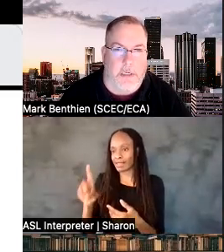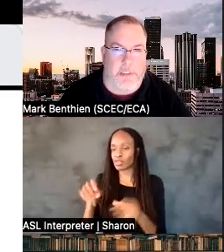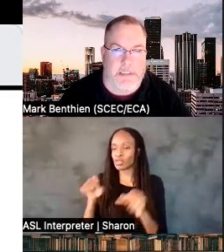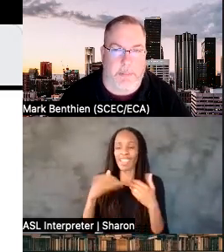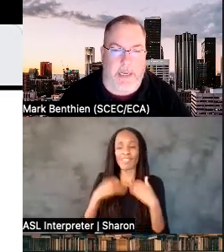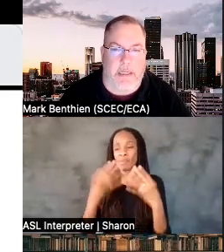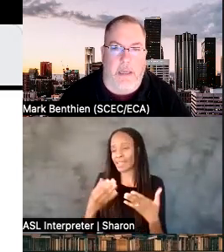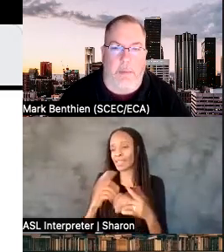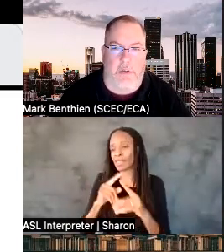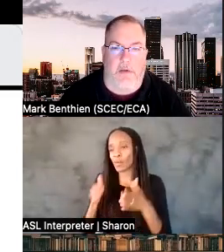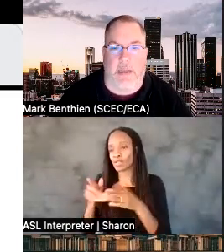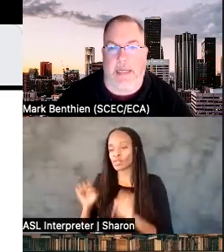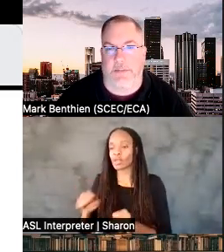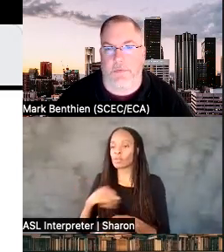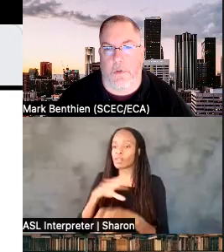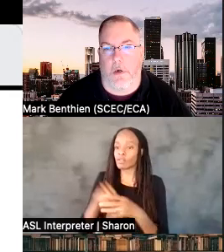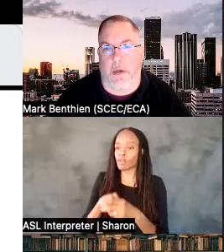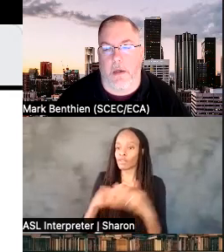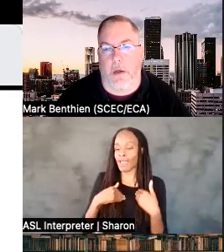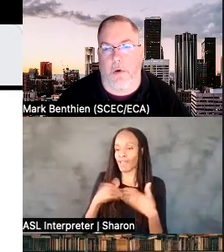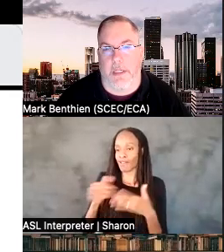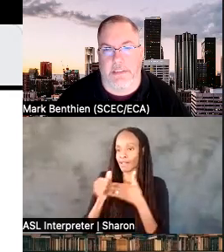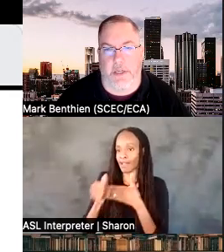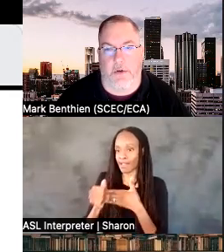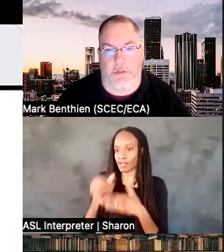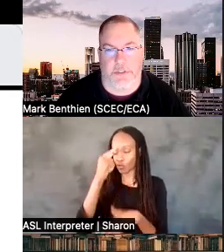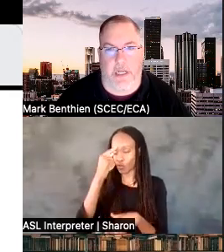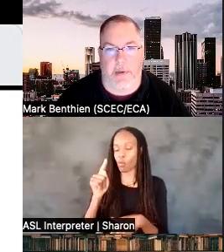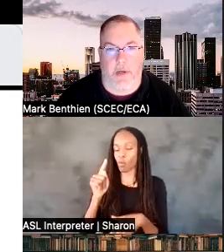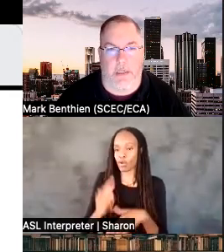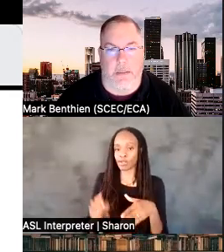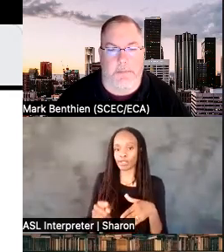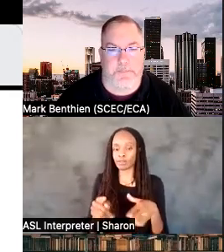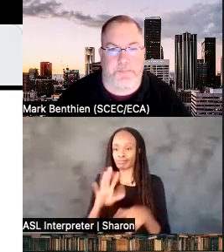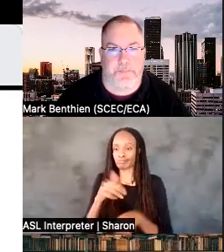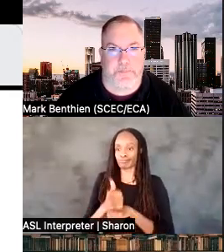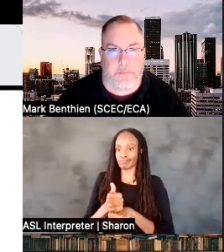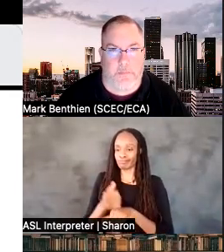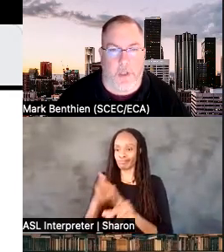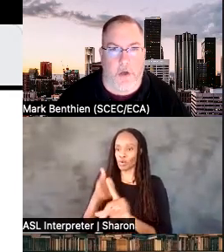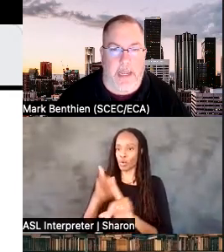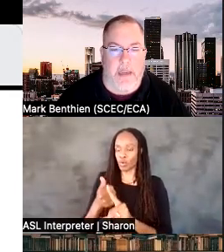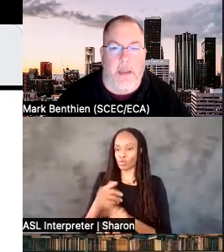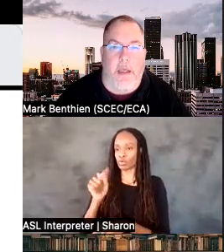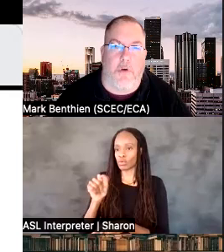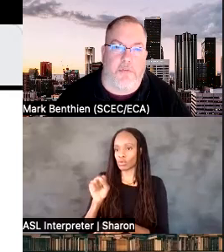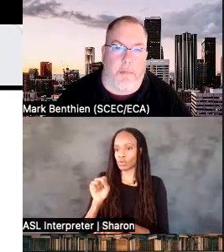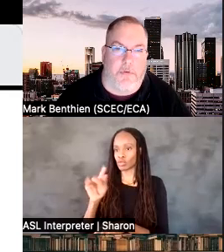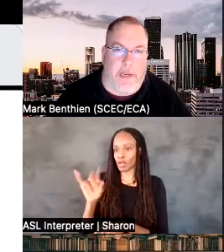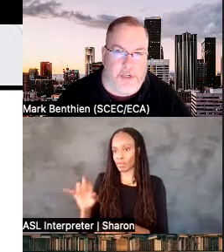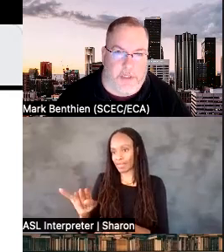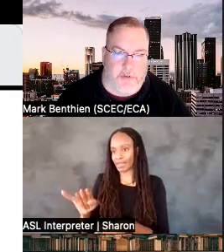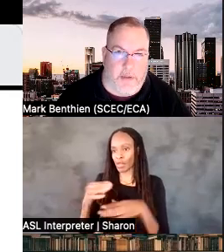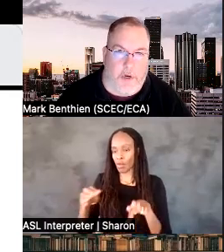can participate, and we do have guides for organizing your own tsunami walk. Okay, of course,